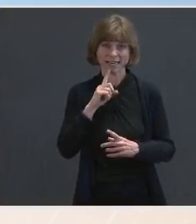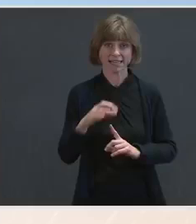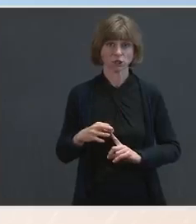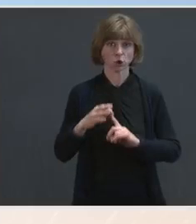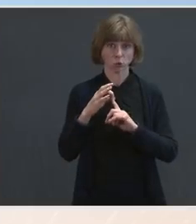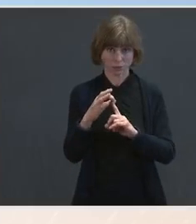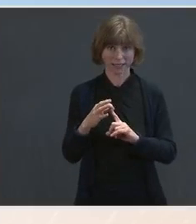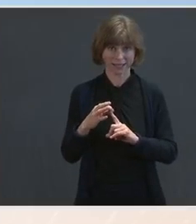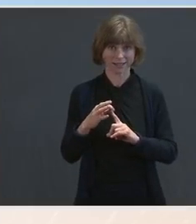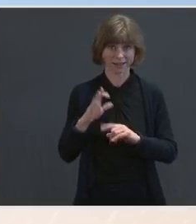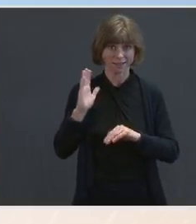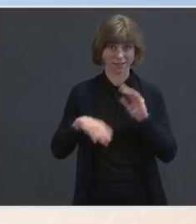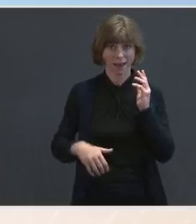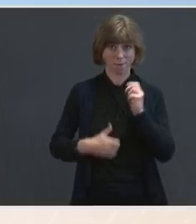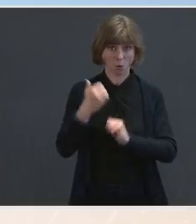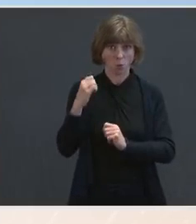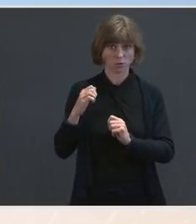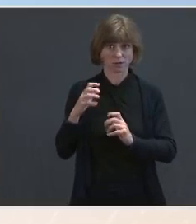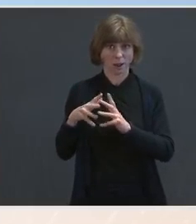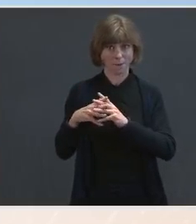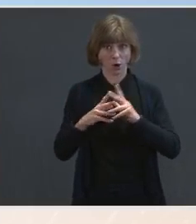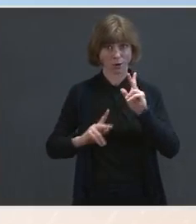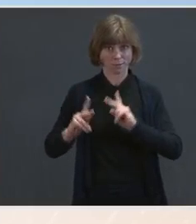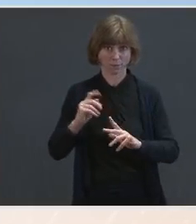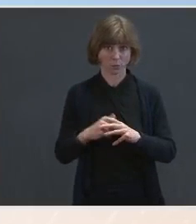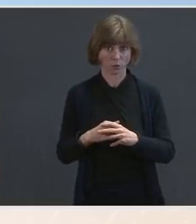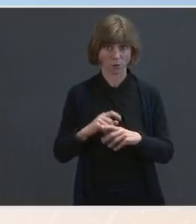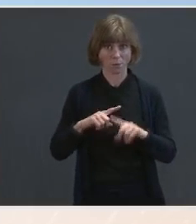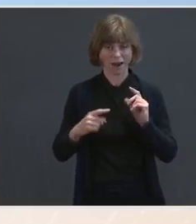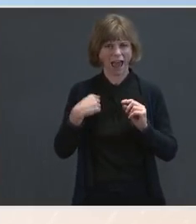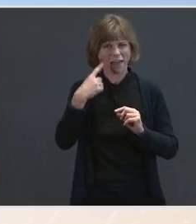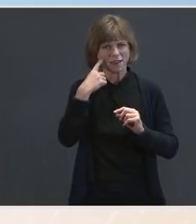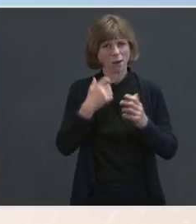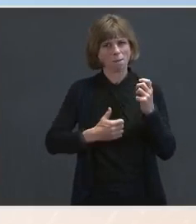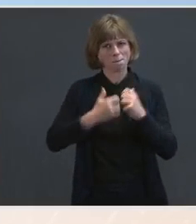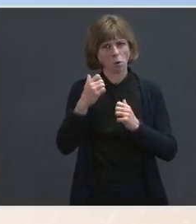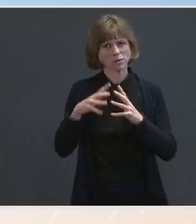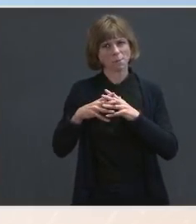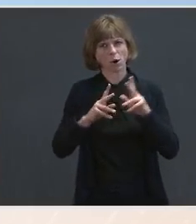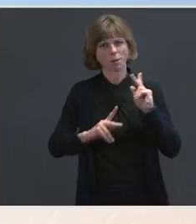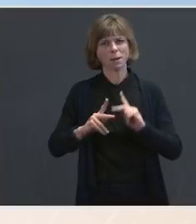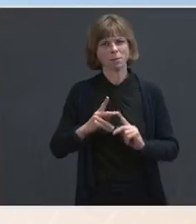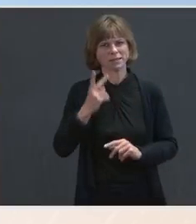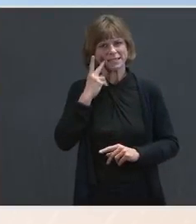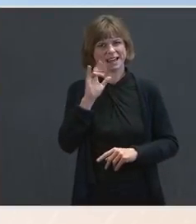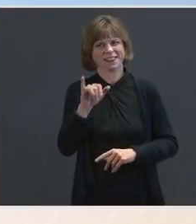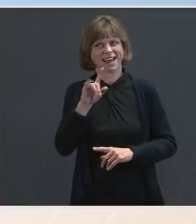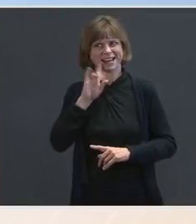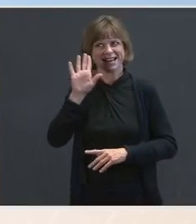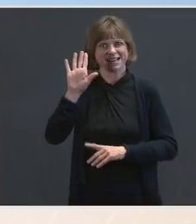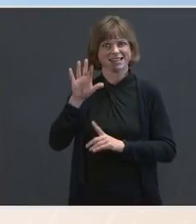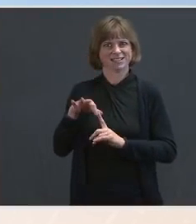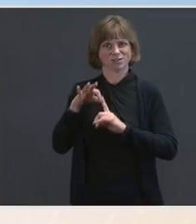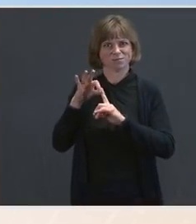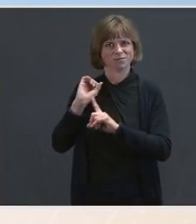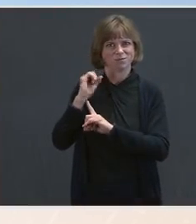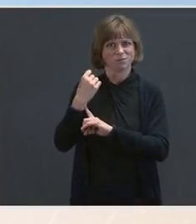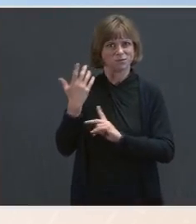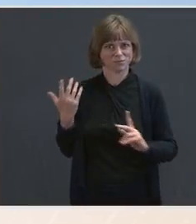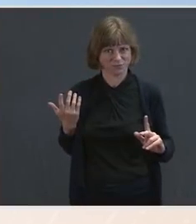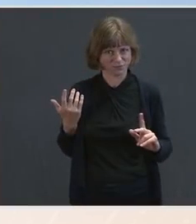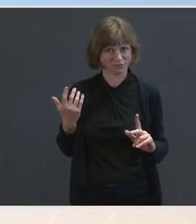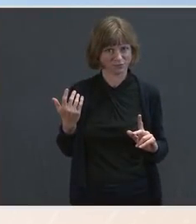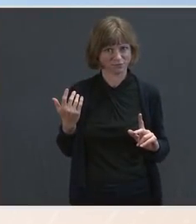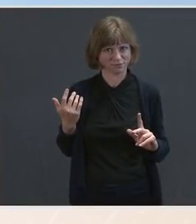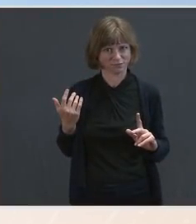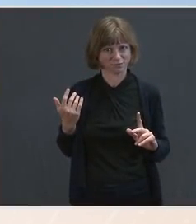from most Americans, but I think most Americans would also see that as a unique circumstance. Go ahead. Thank you, Jen. So a